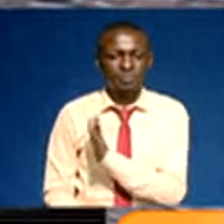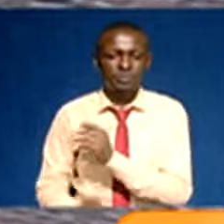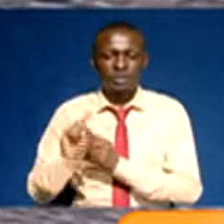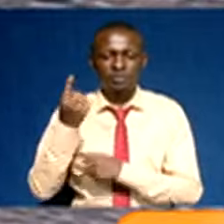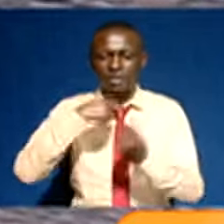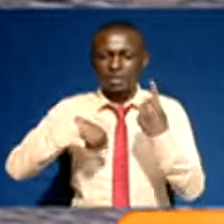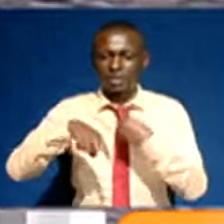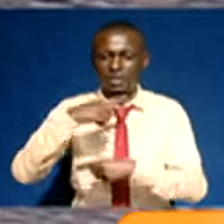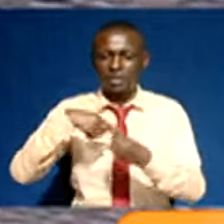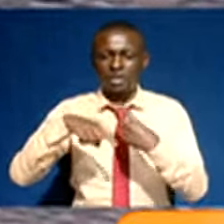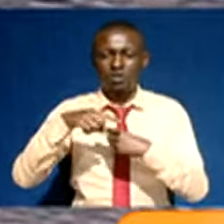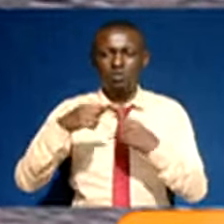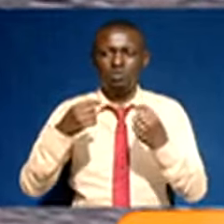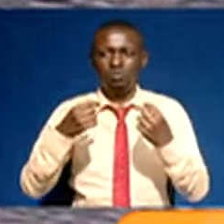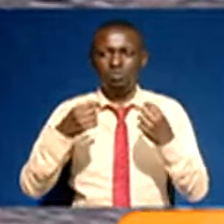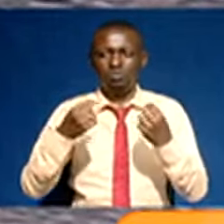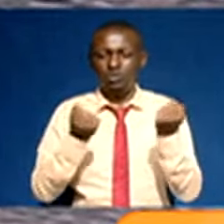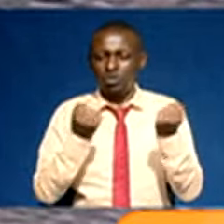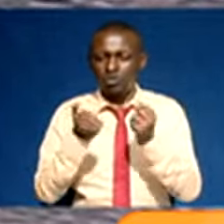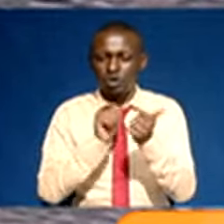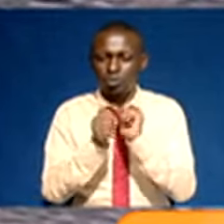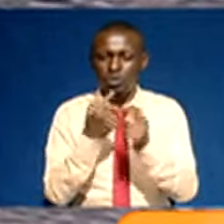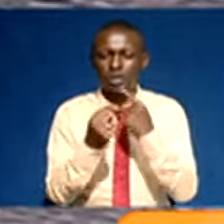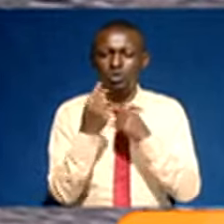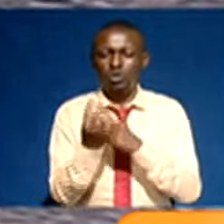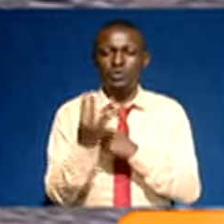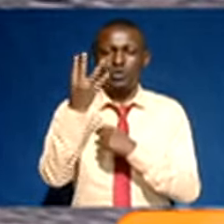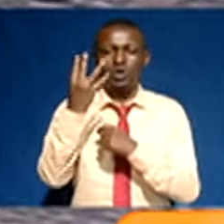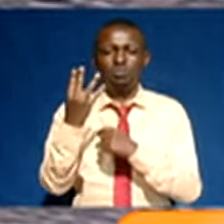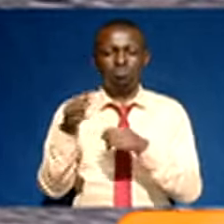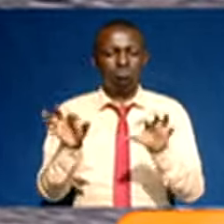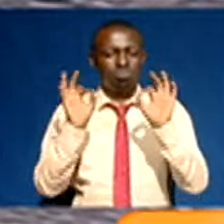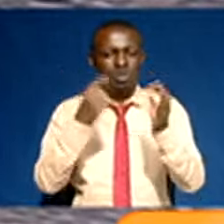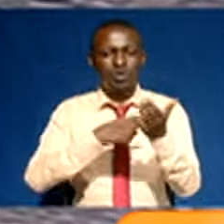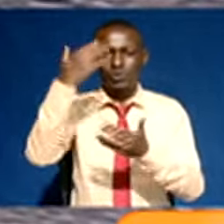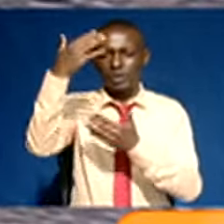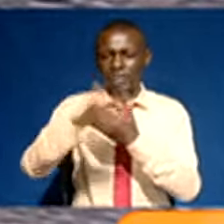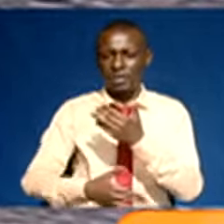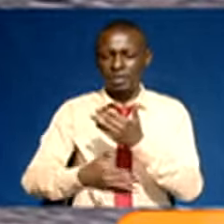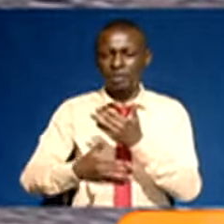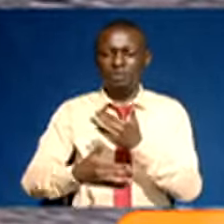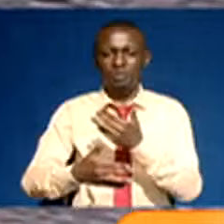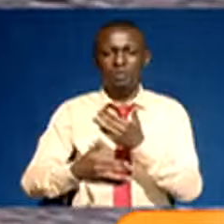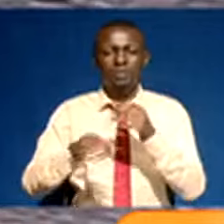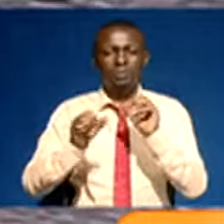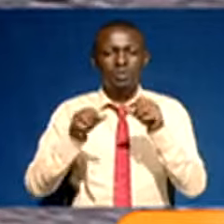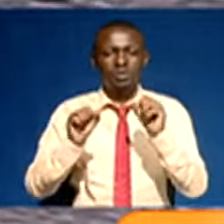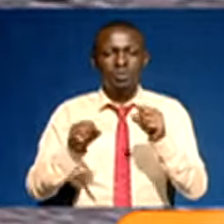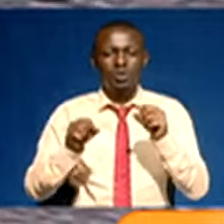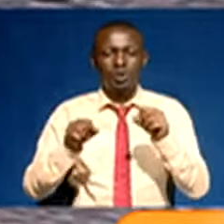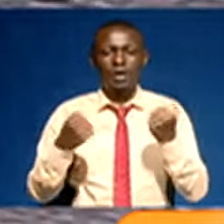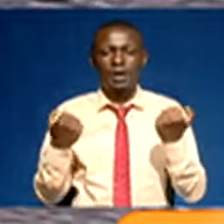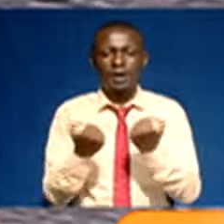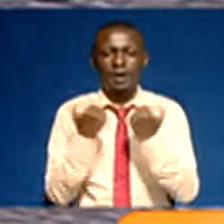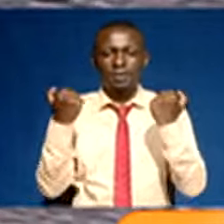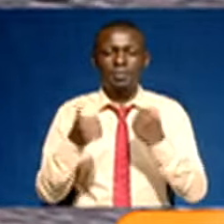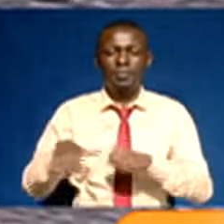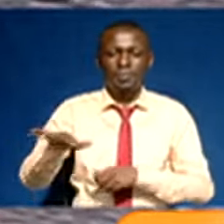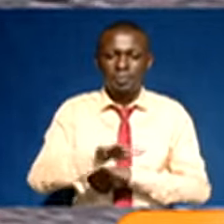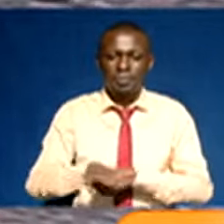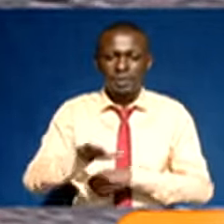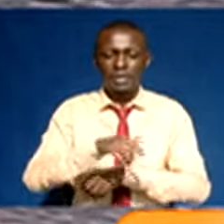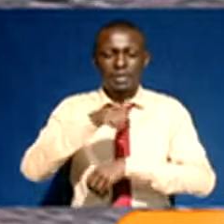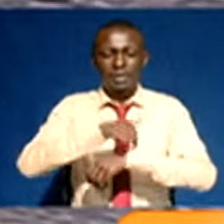Of the RX Rallycross 2024 promises an exciting weekend for motorsport lovers as it comes right in the middle of the rainy